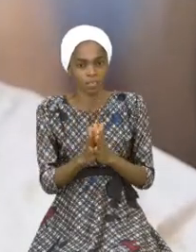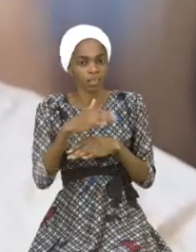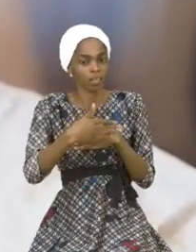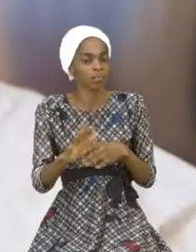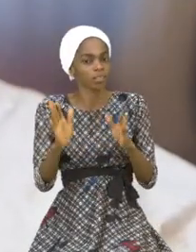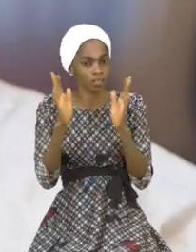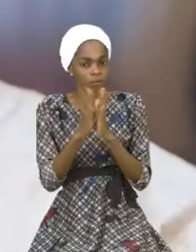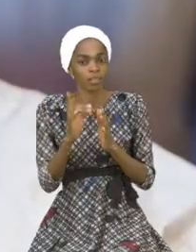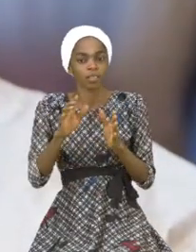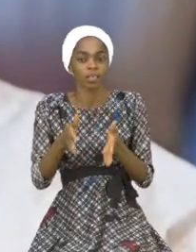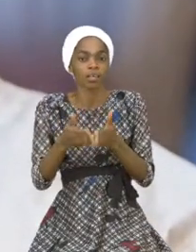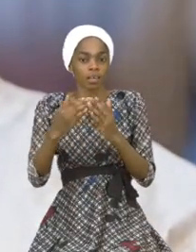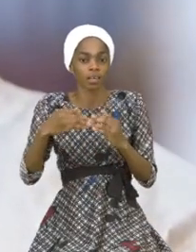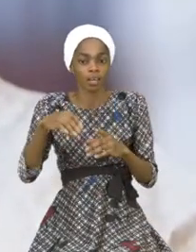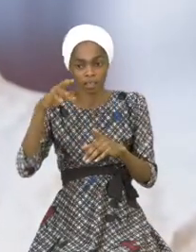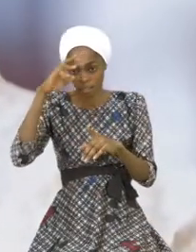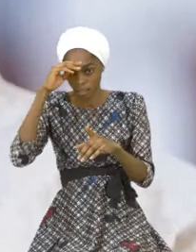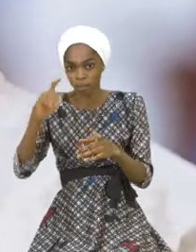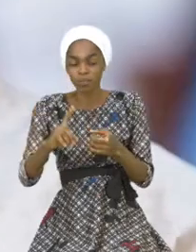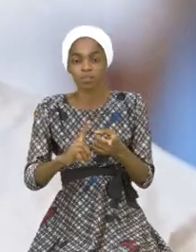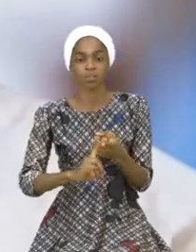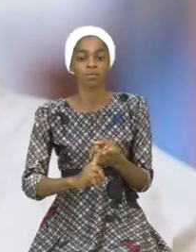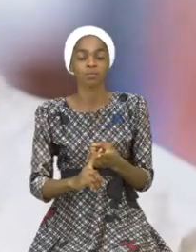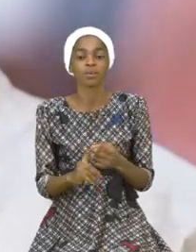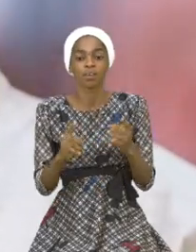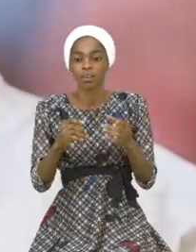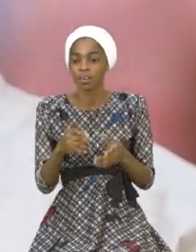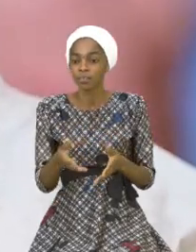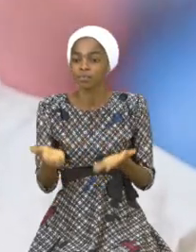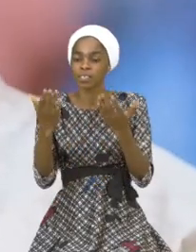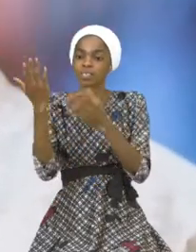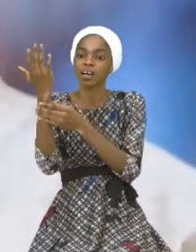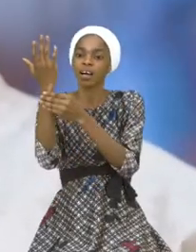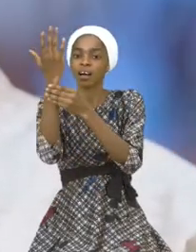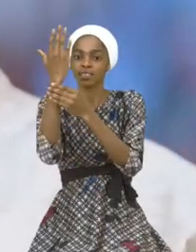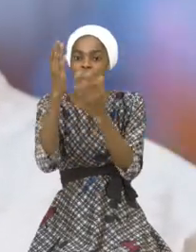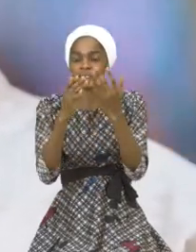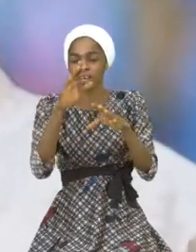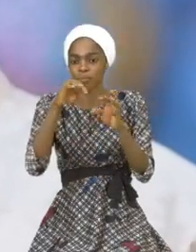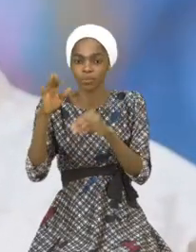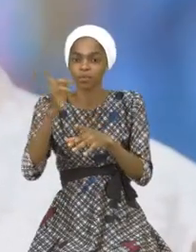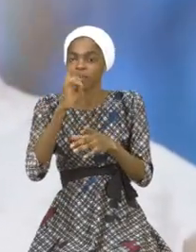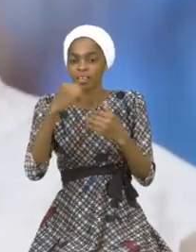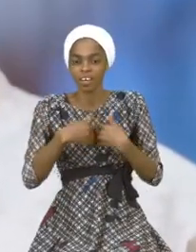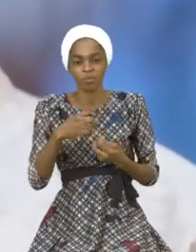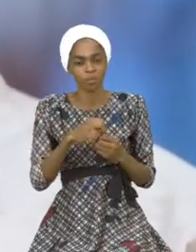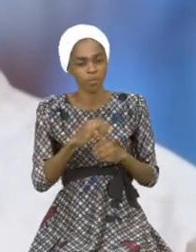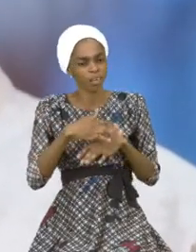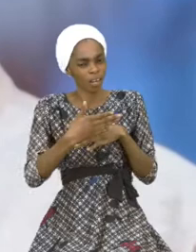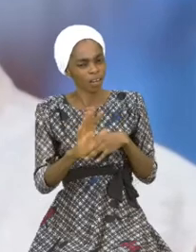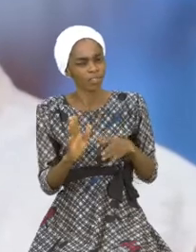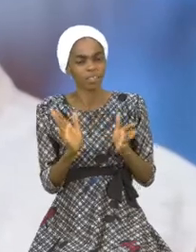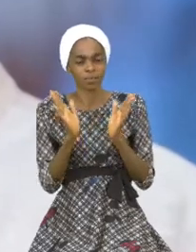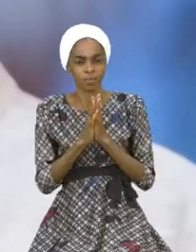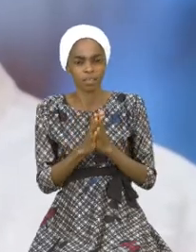hands and place our hands where we have the challenge. This I did. After that prayer, I felt,